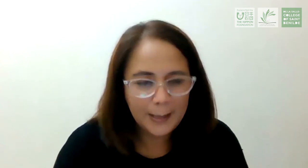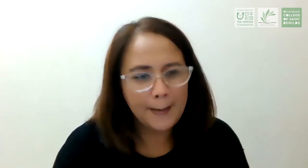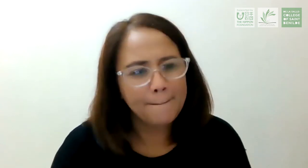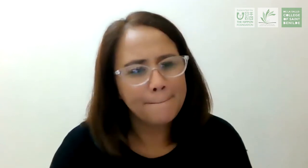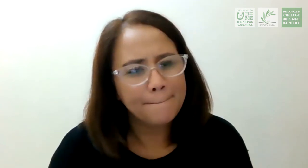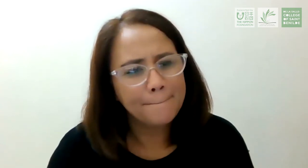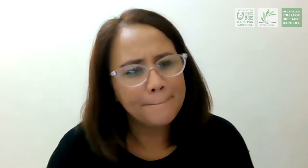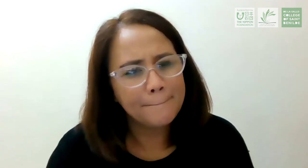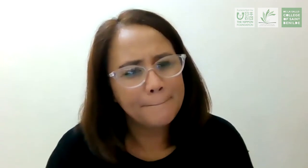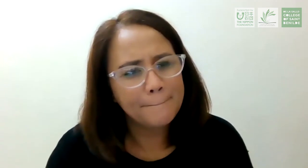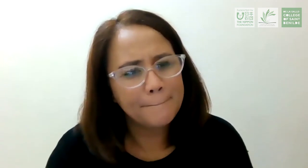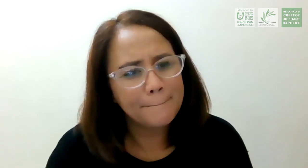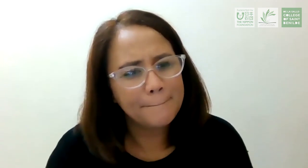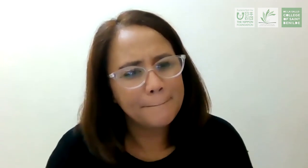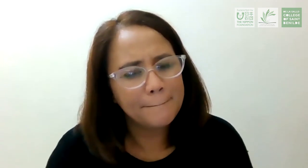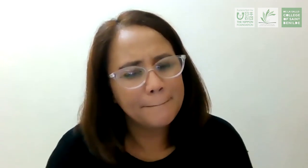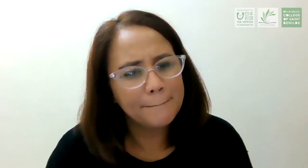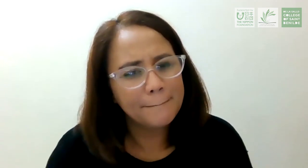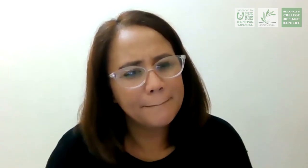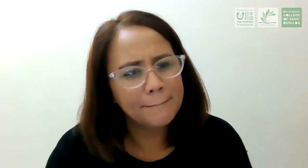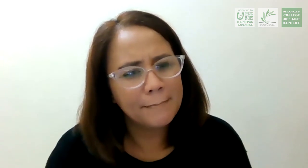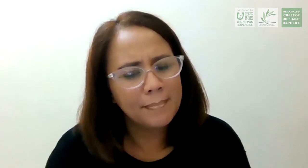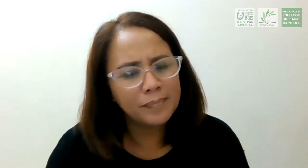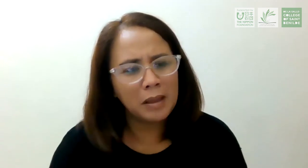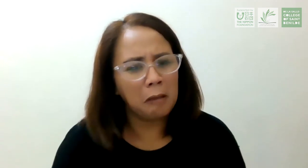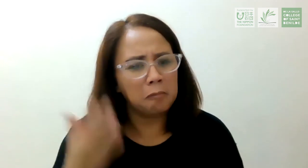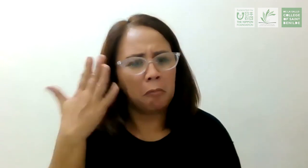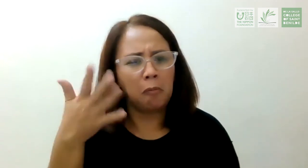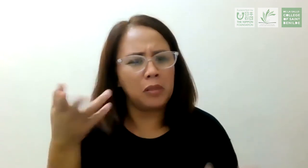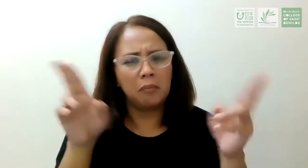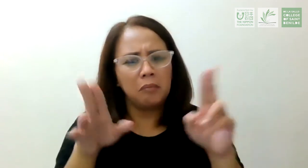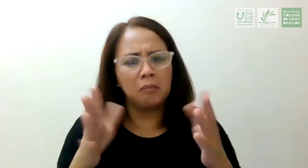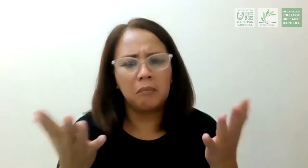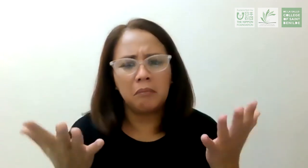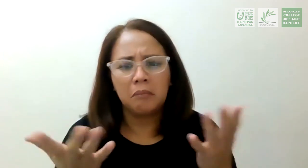Strange. I don't know what's happening here.